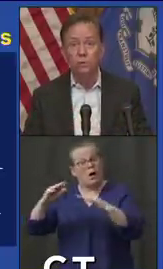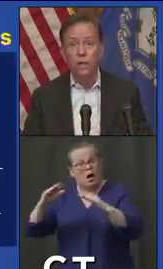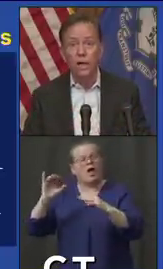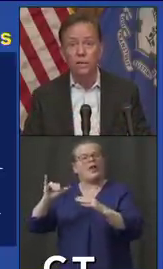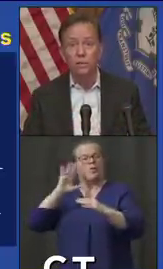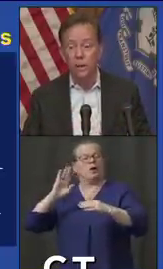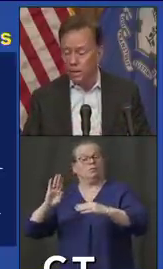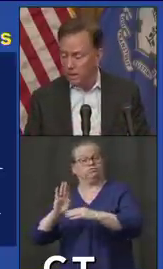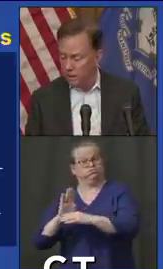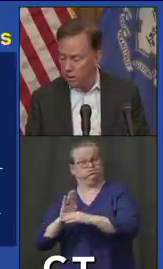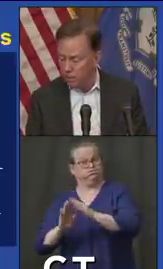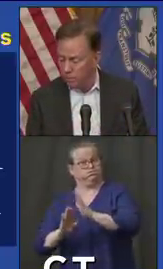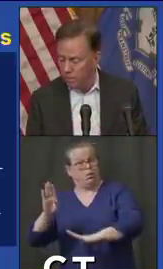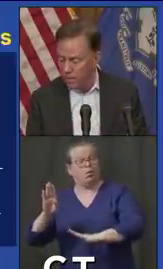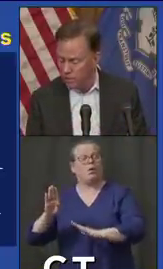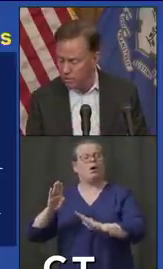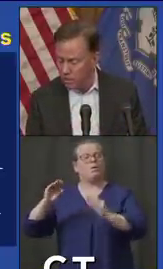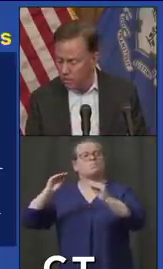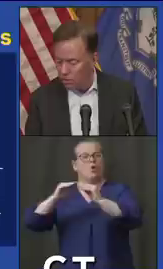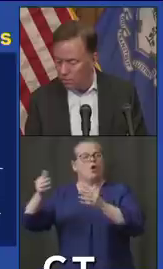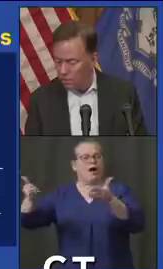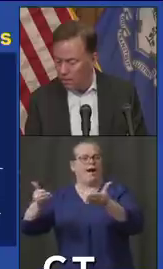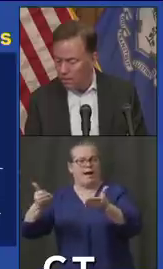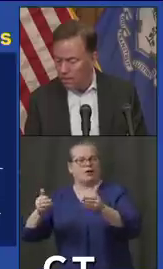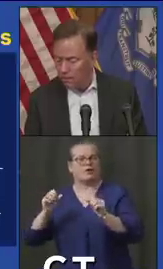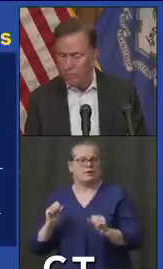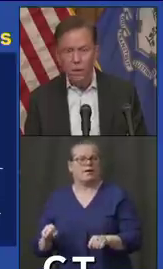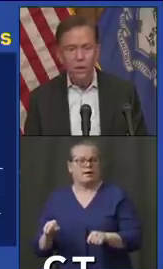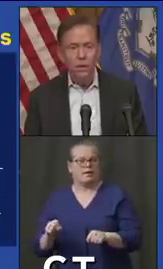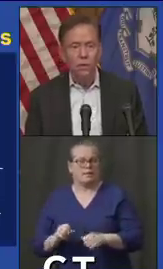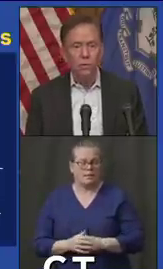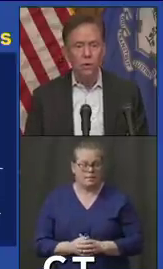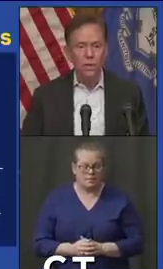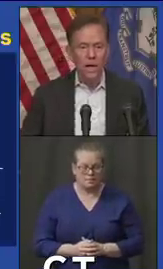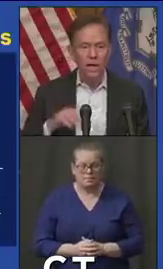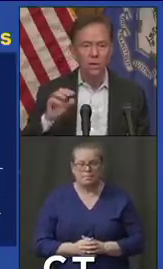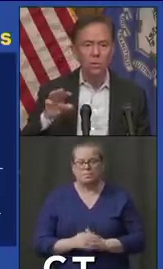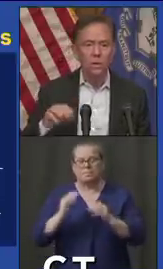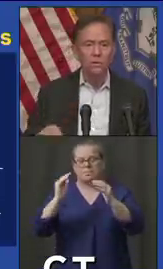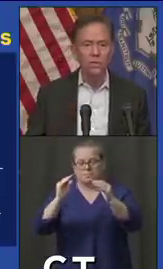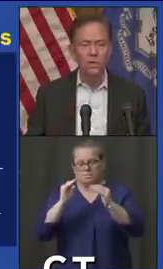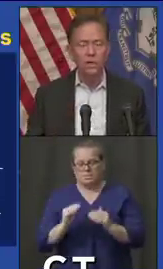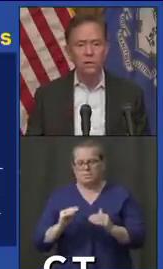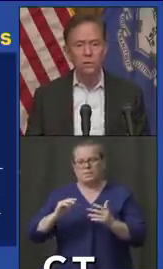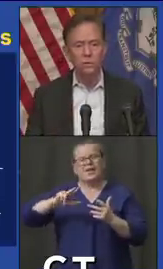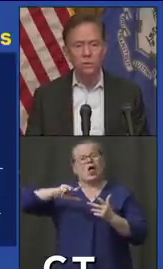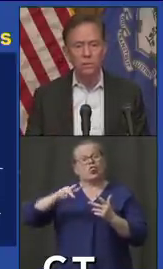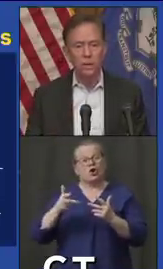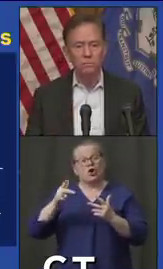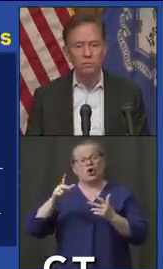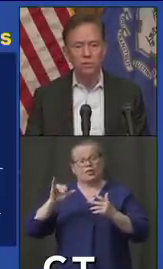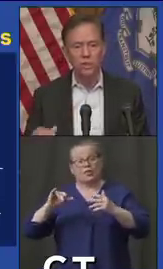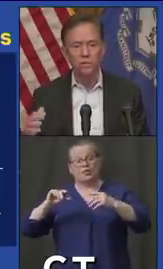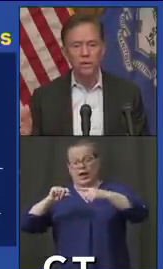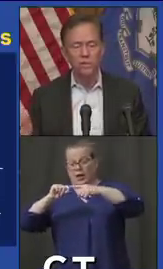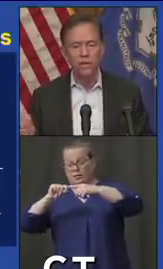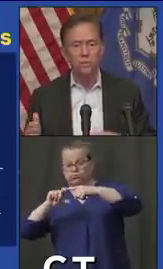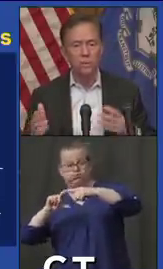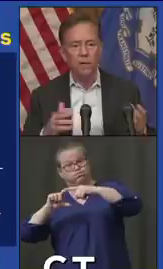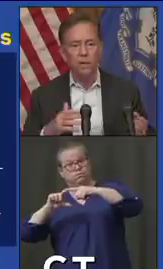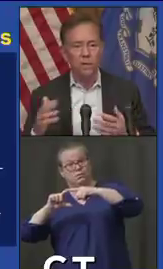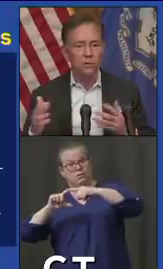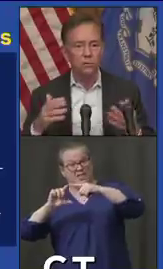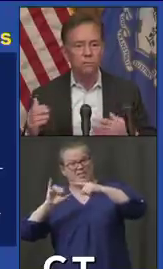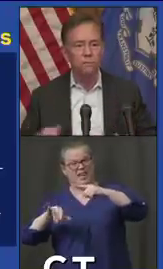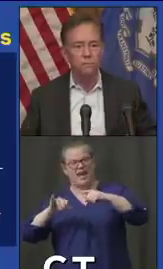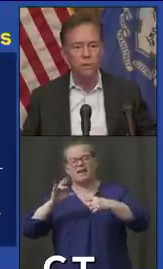but due to lack of demand, not going as fast as they could. The third category you see there, which is about $77